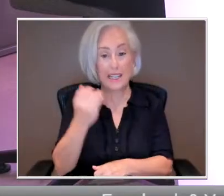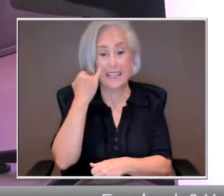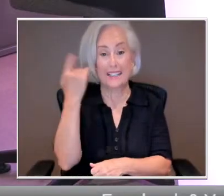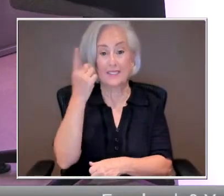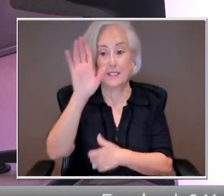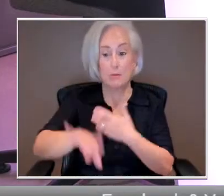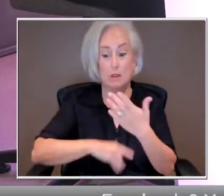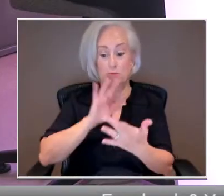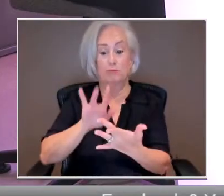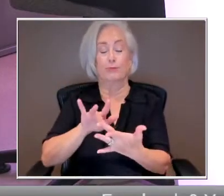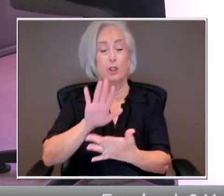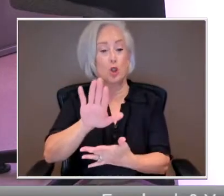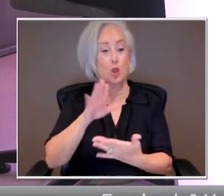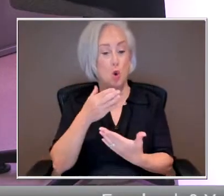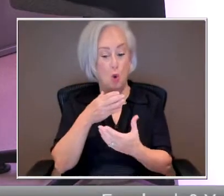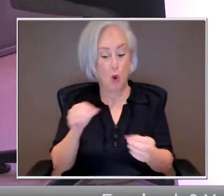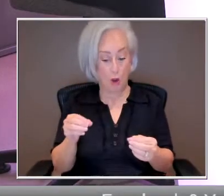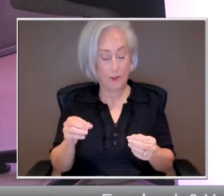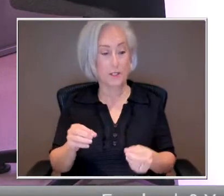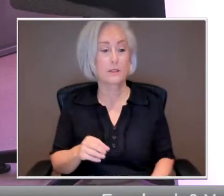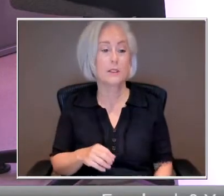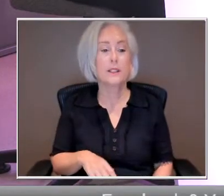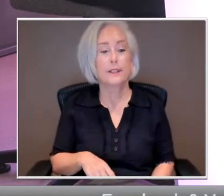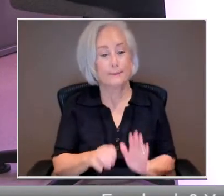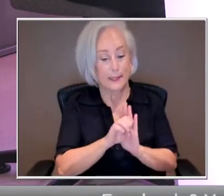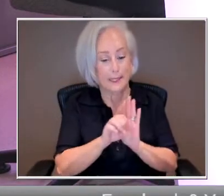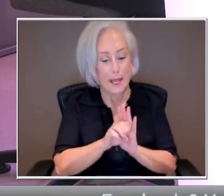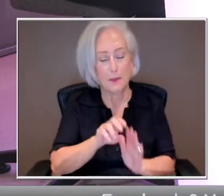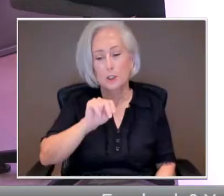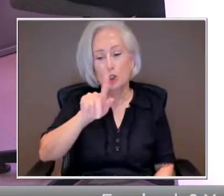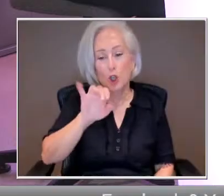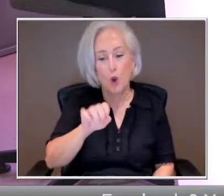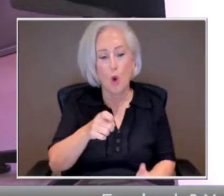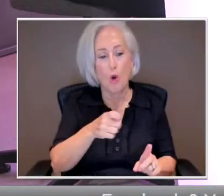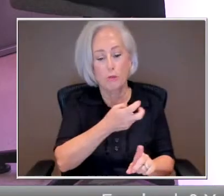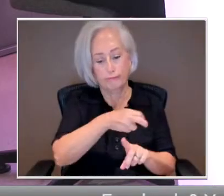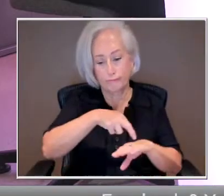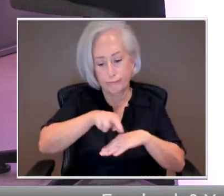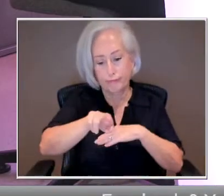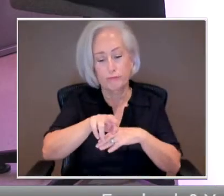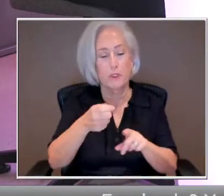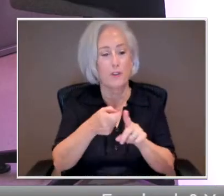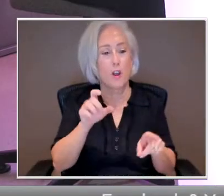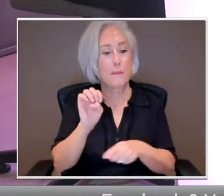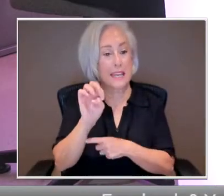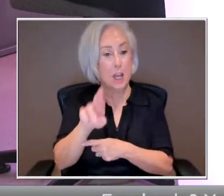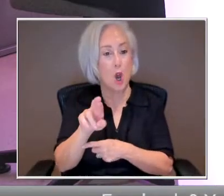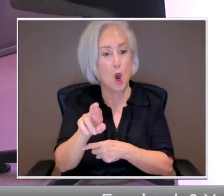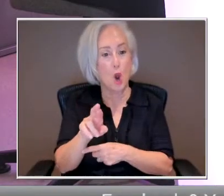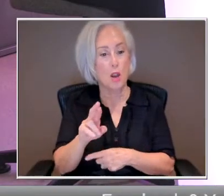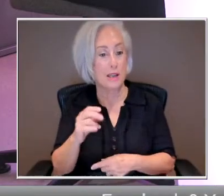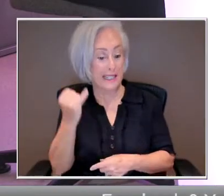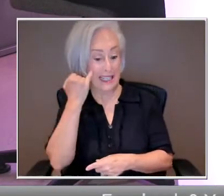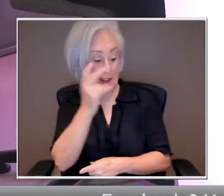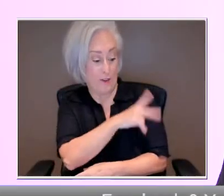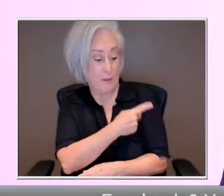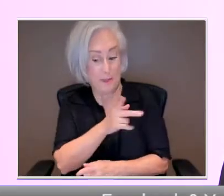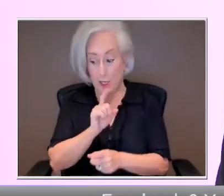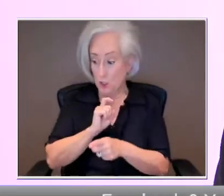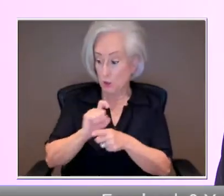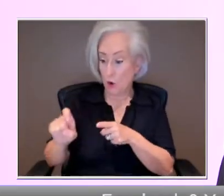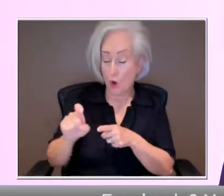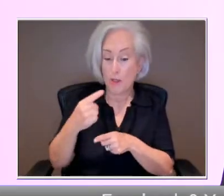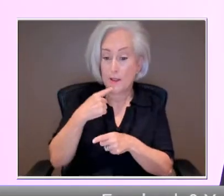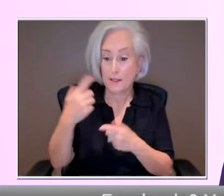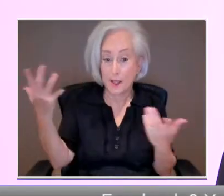office, Nicole came from the ER, and so she was referred. What do patients normally tell you when they call? Well, like she said